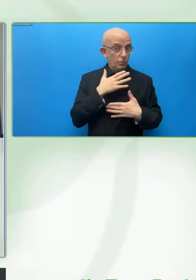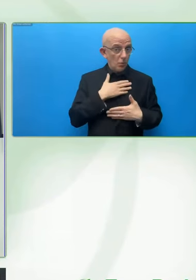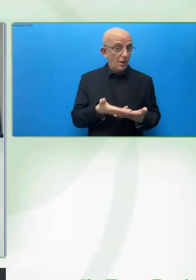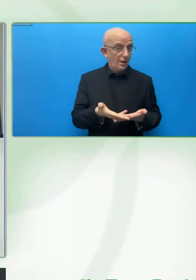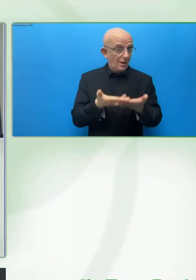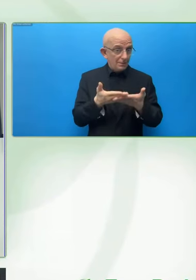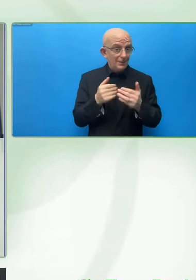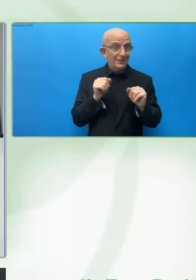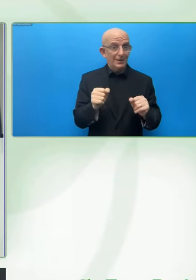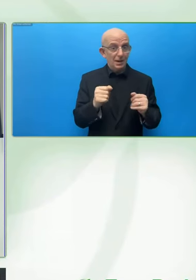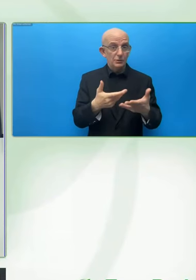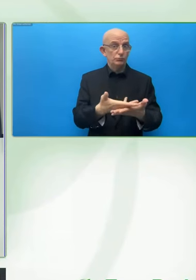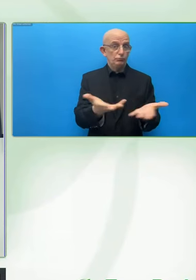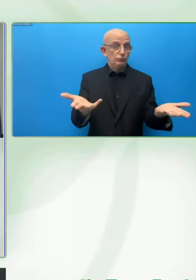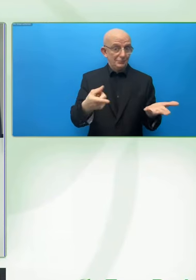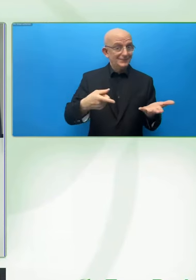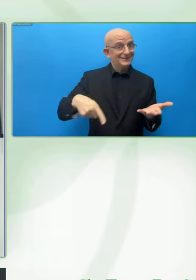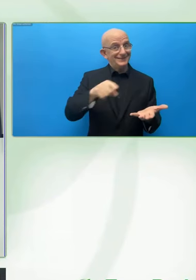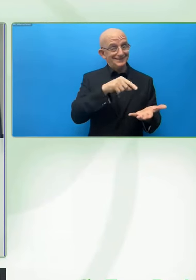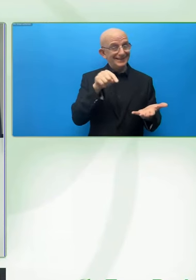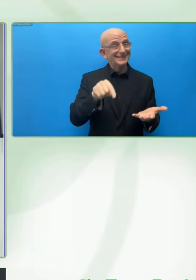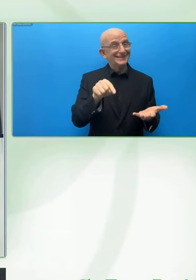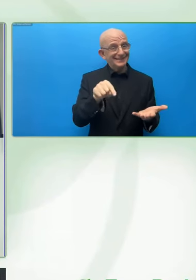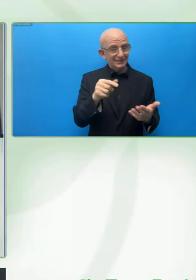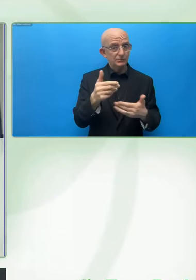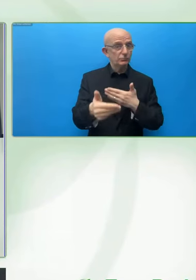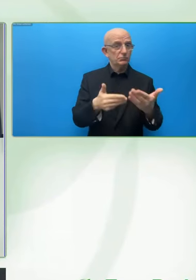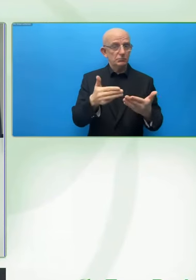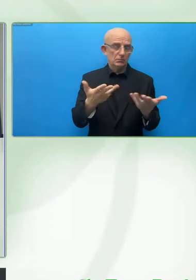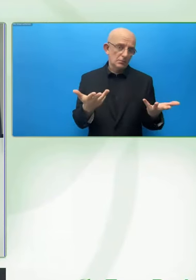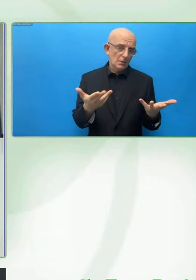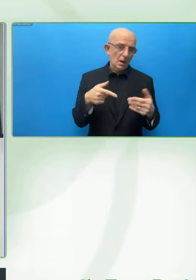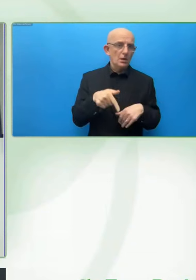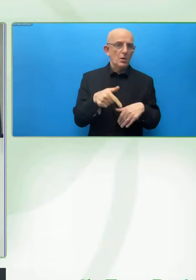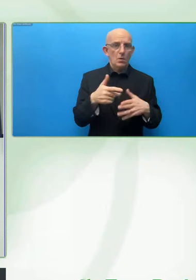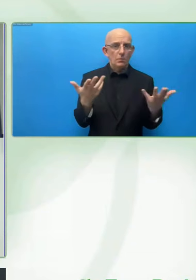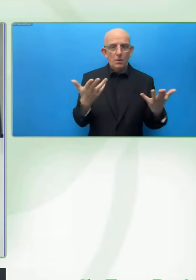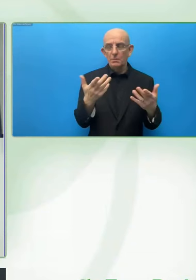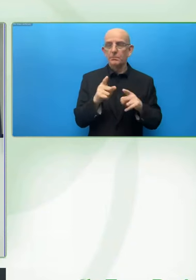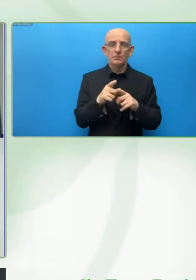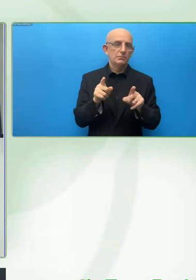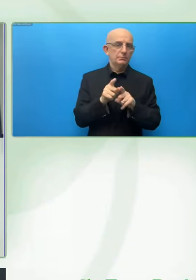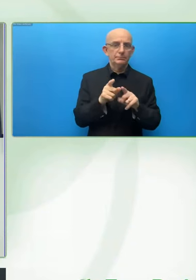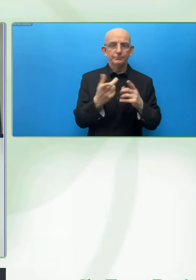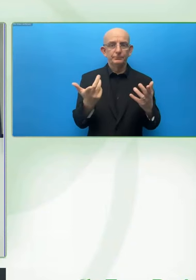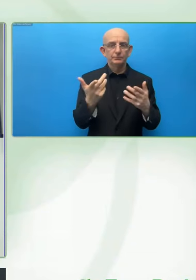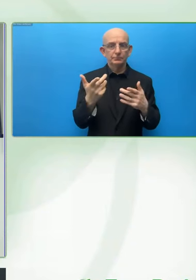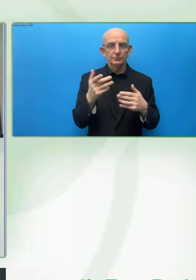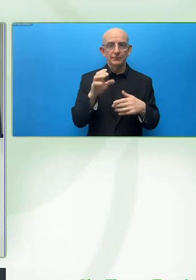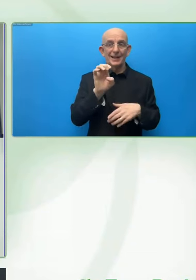which have been somehow always of the top interest of our